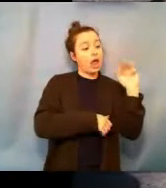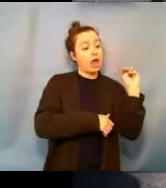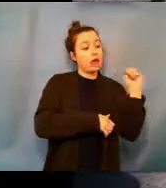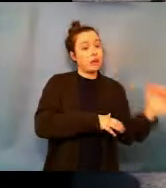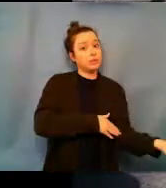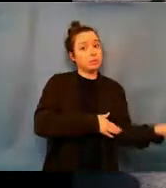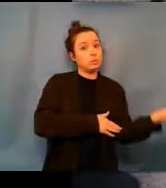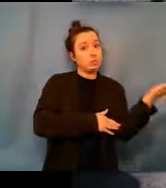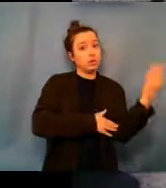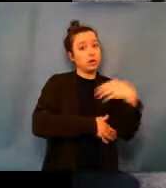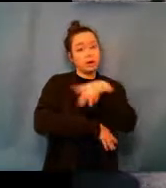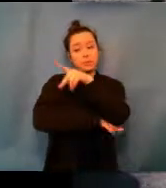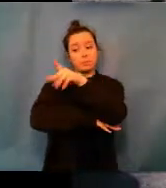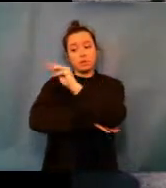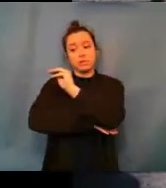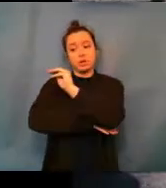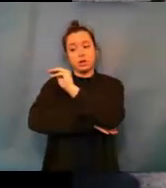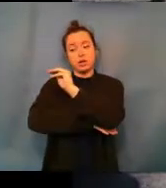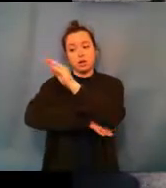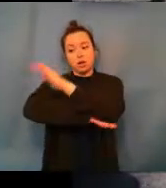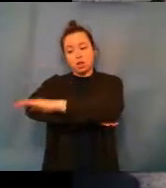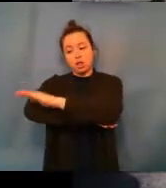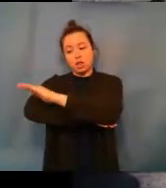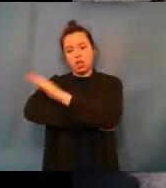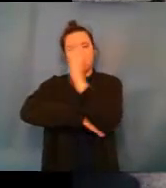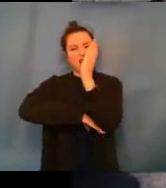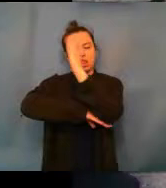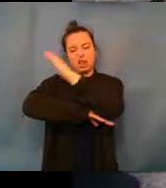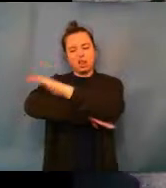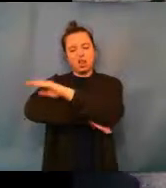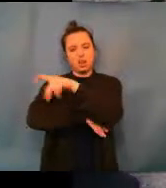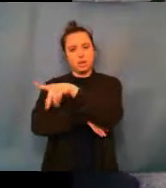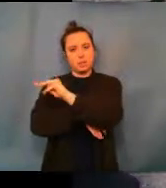after midnight and PM is after lunchtime.